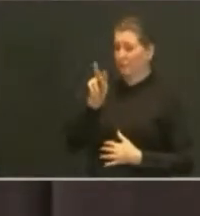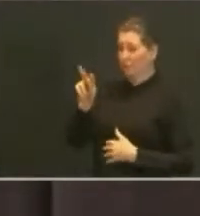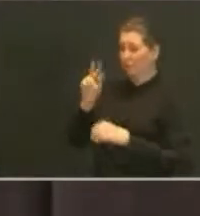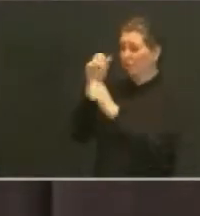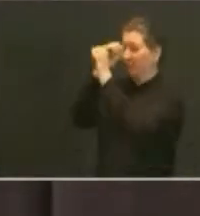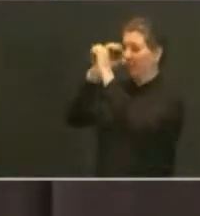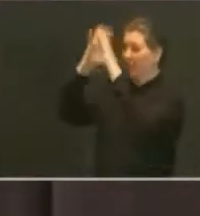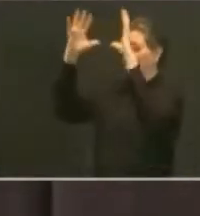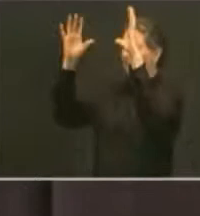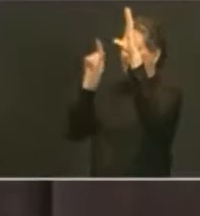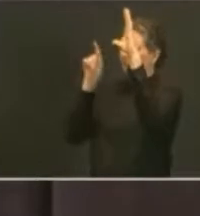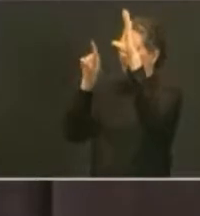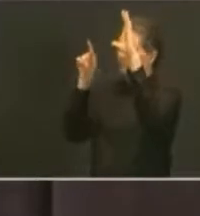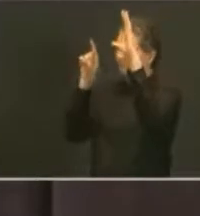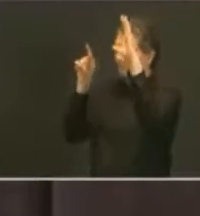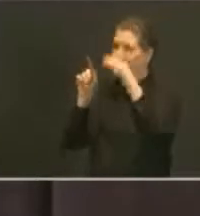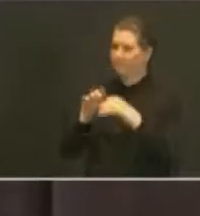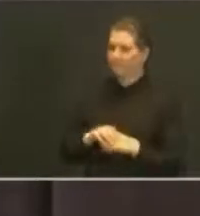before us.